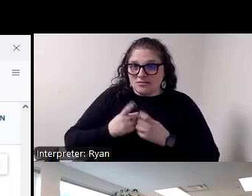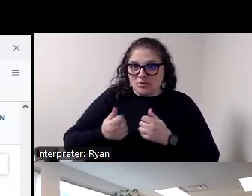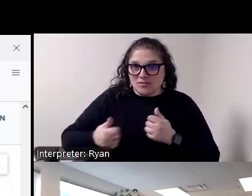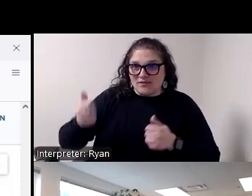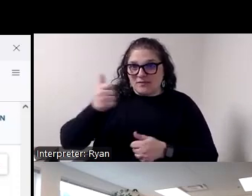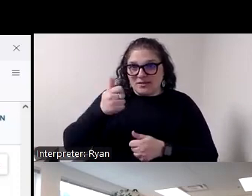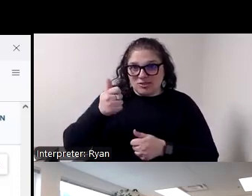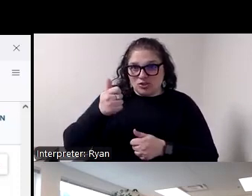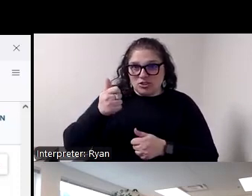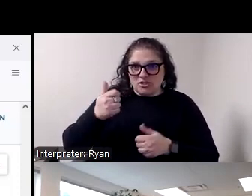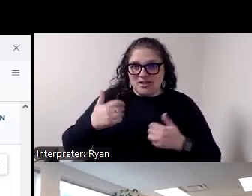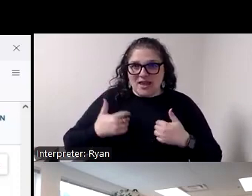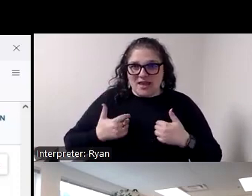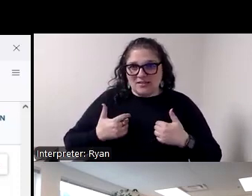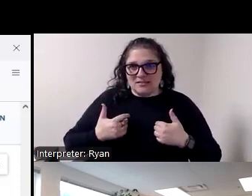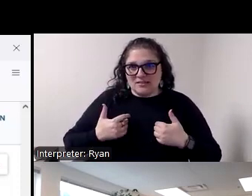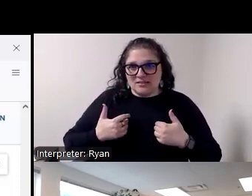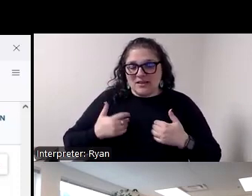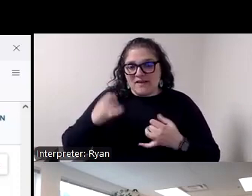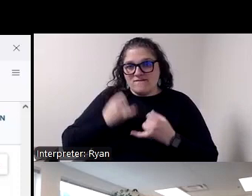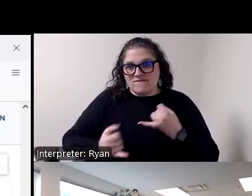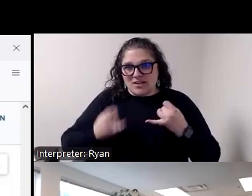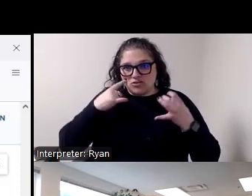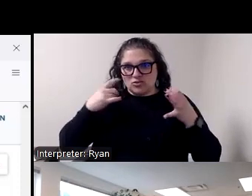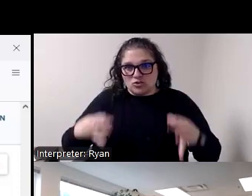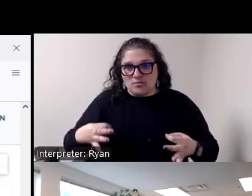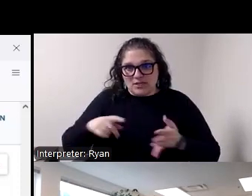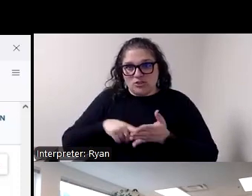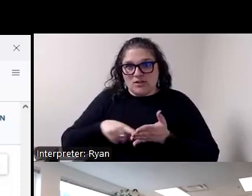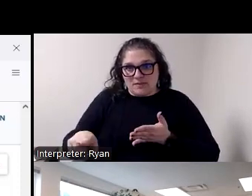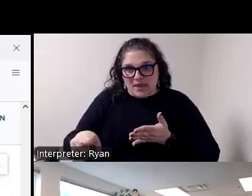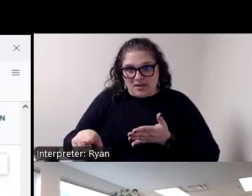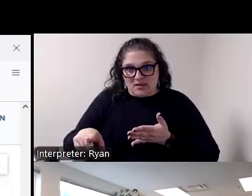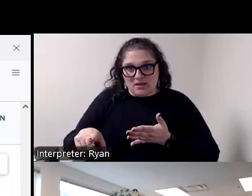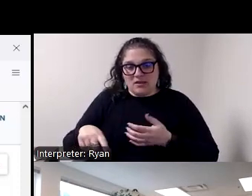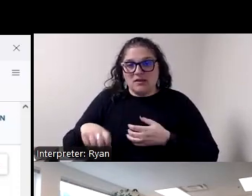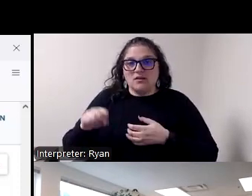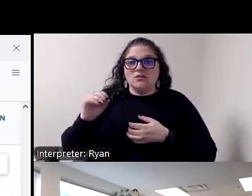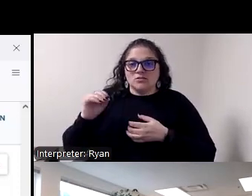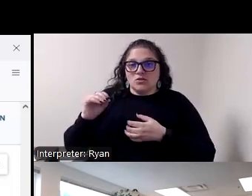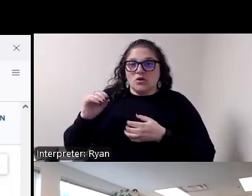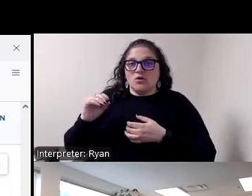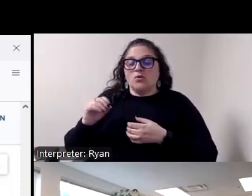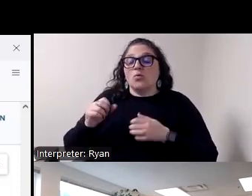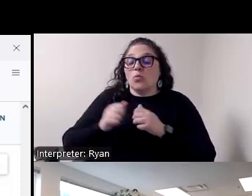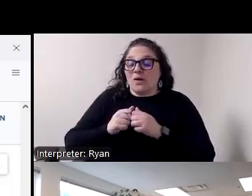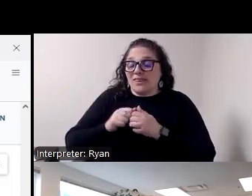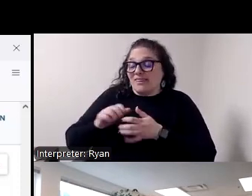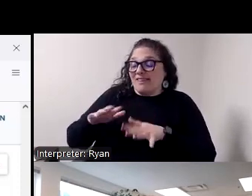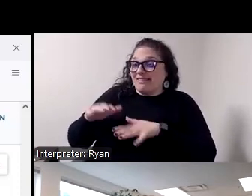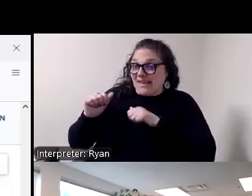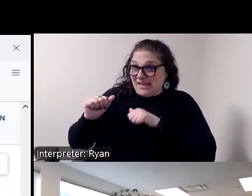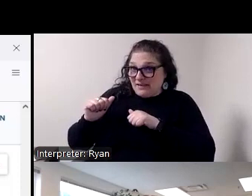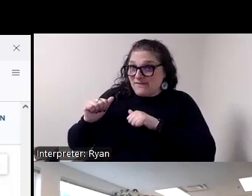has final determination of compensation. So with leave, they just want to make